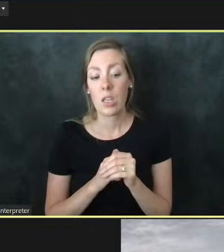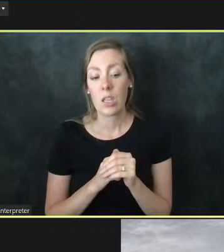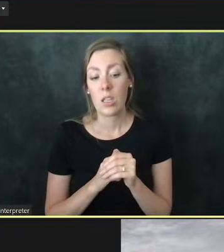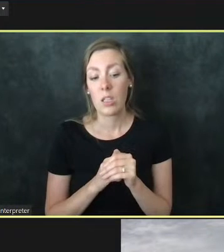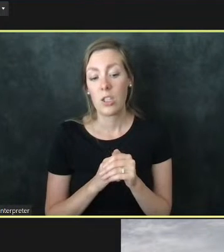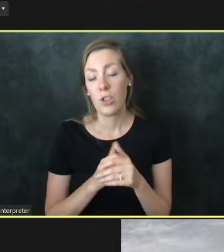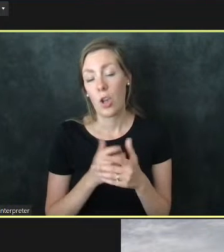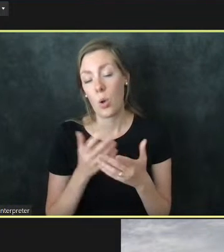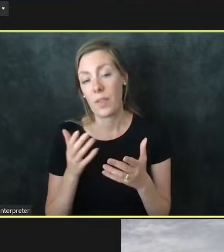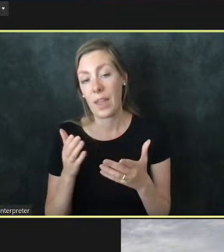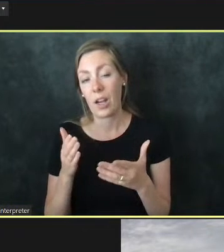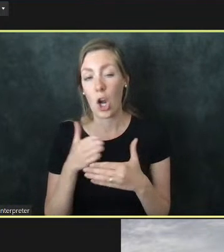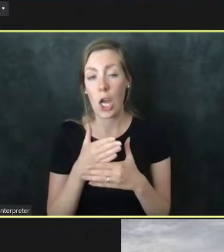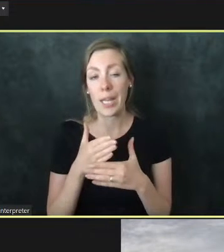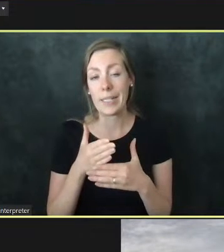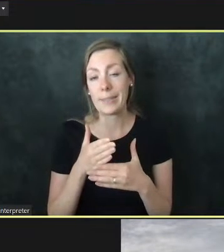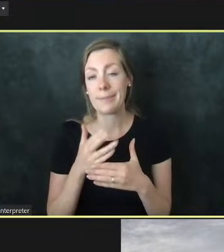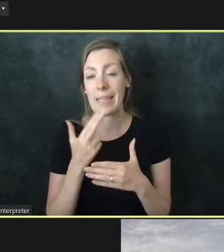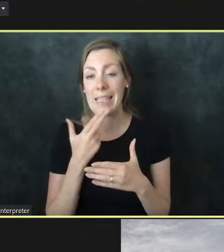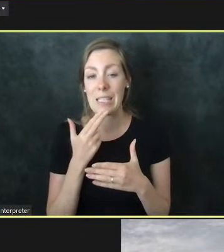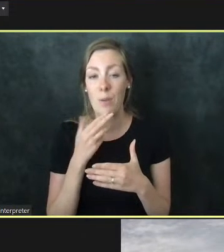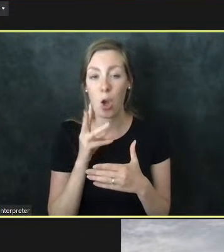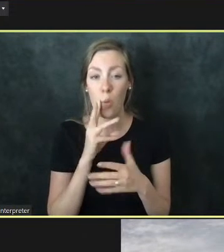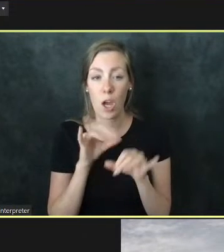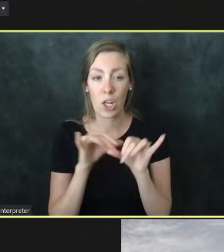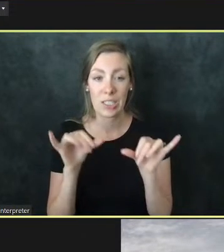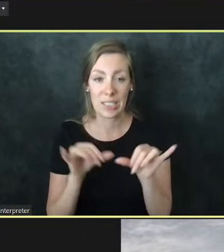como personas que están en punto de